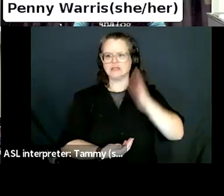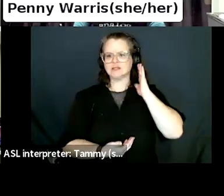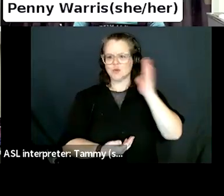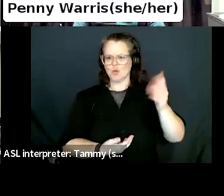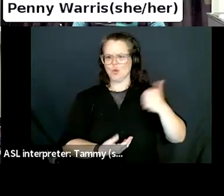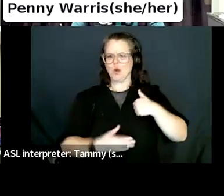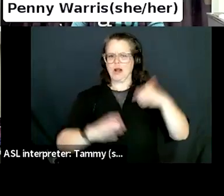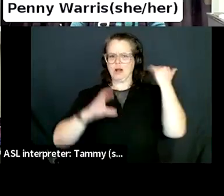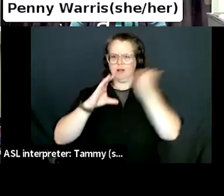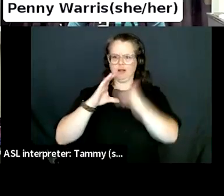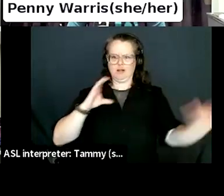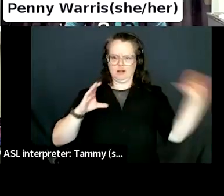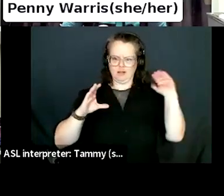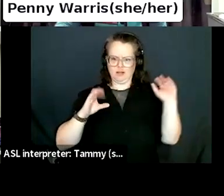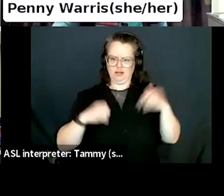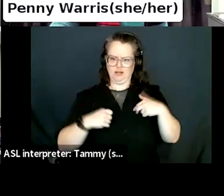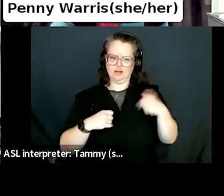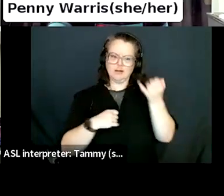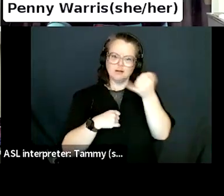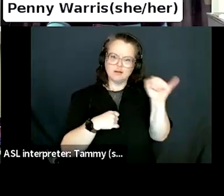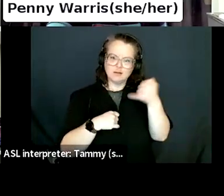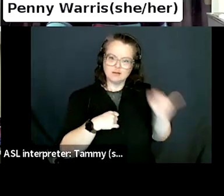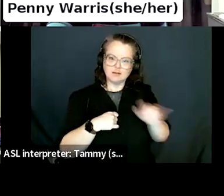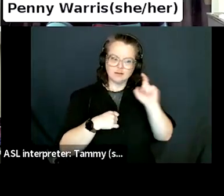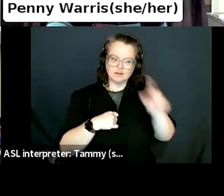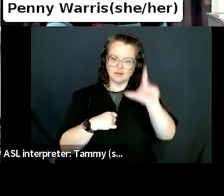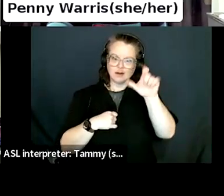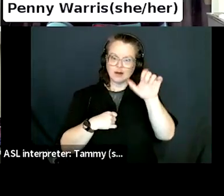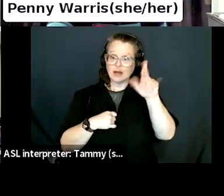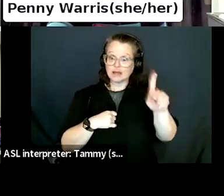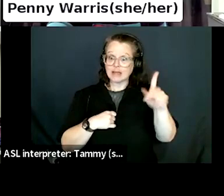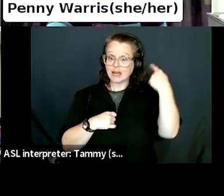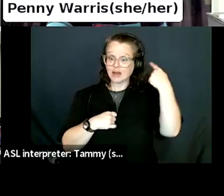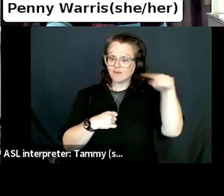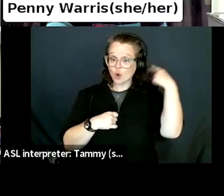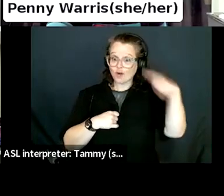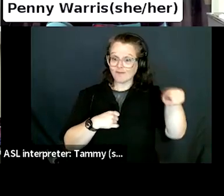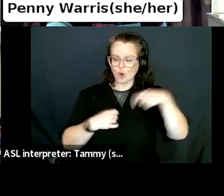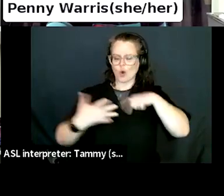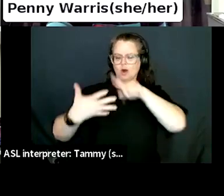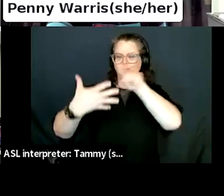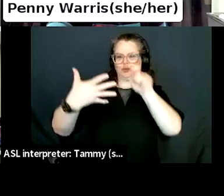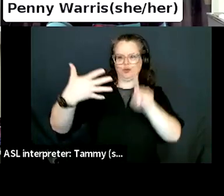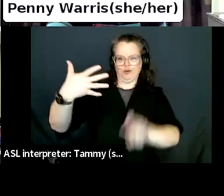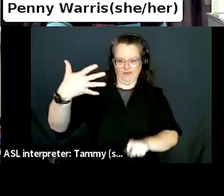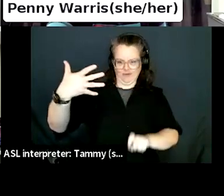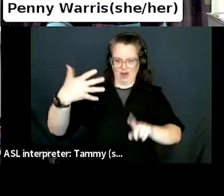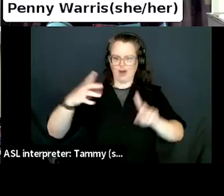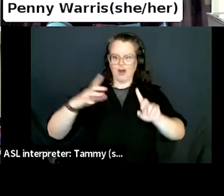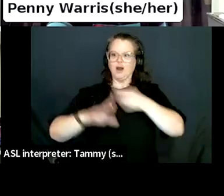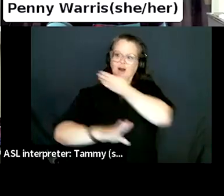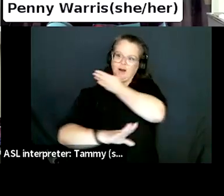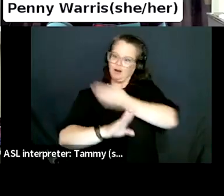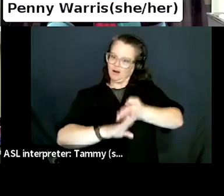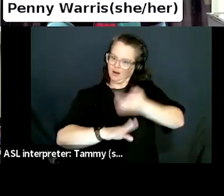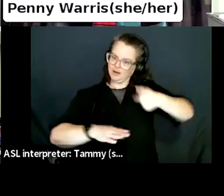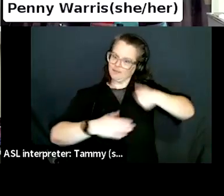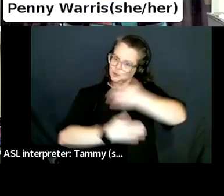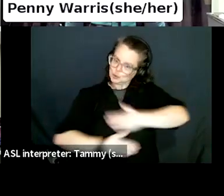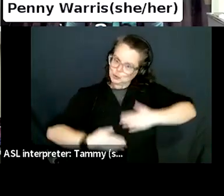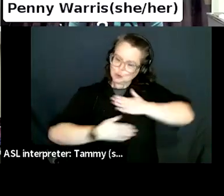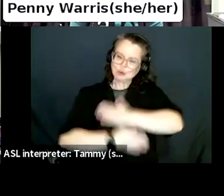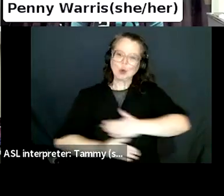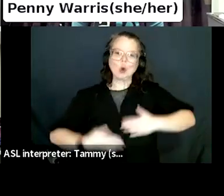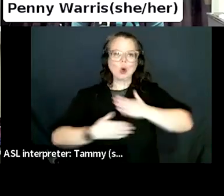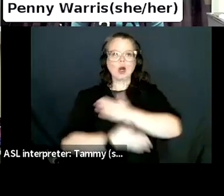out. We'll also be emailing you a link to a recording of this session. As soon as it's available to our attendees, we invite you to join